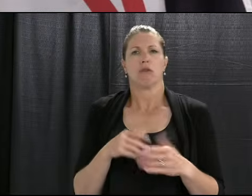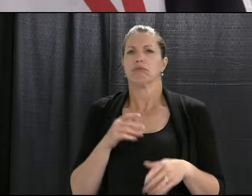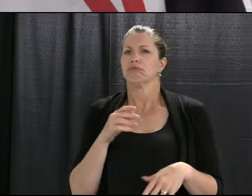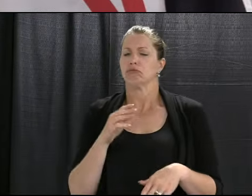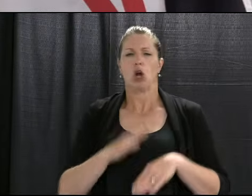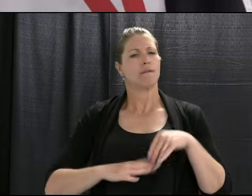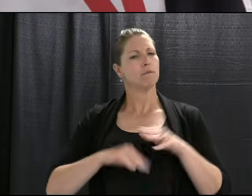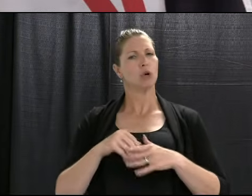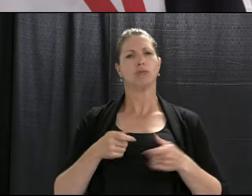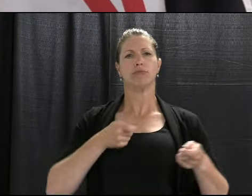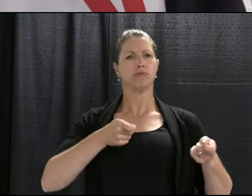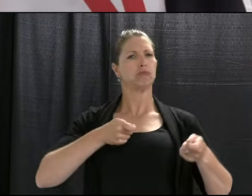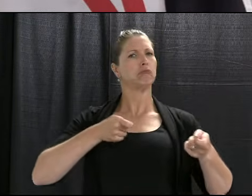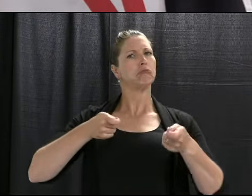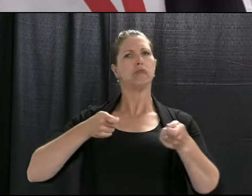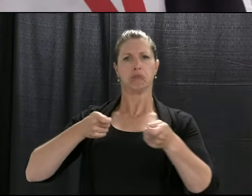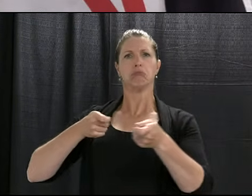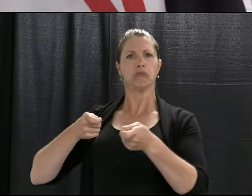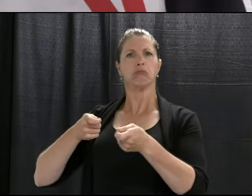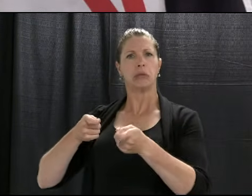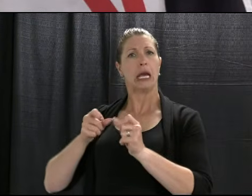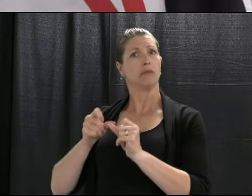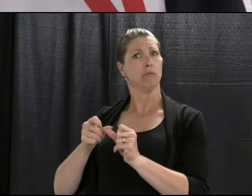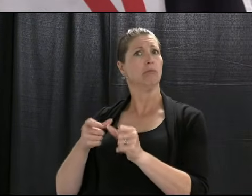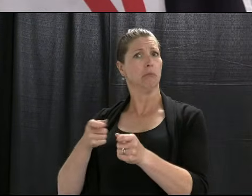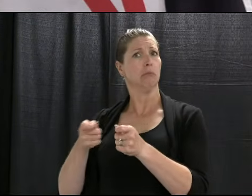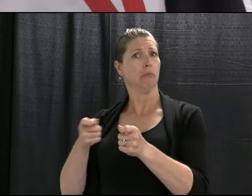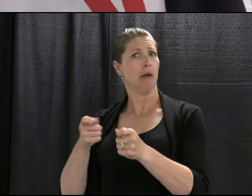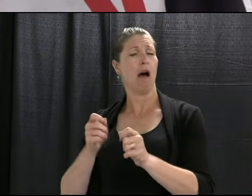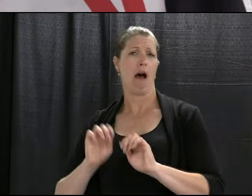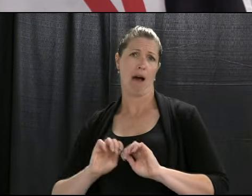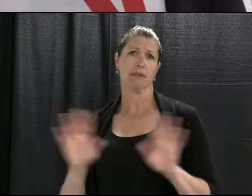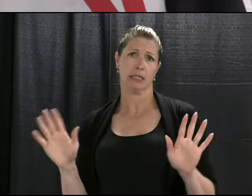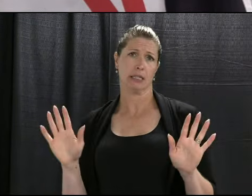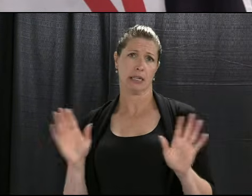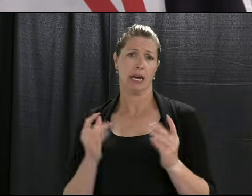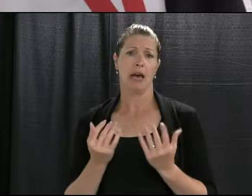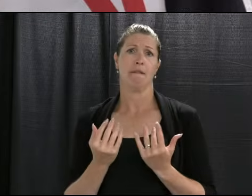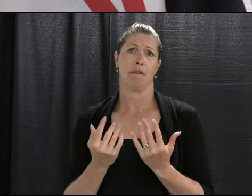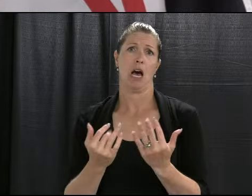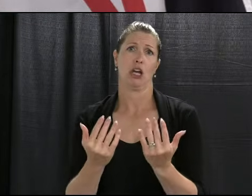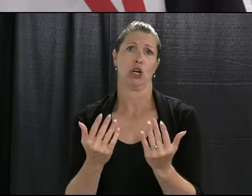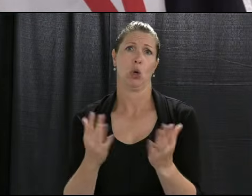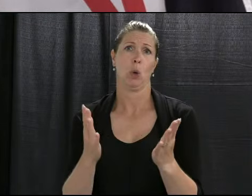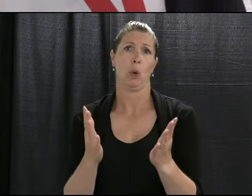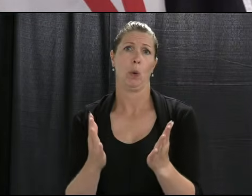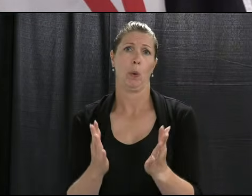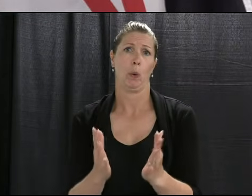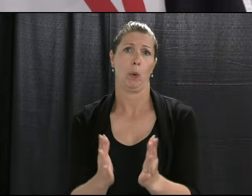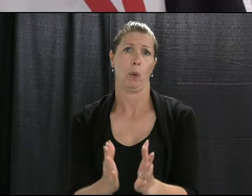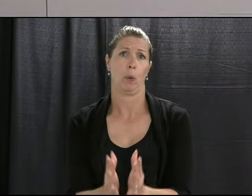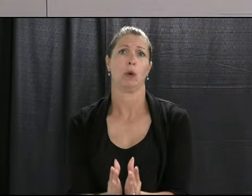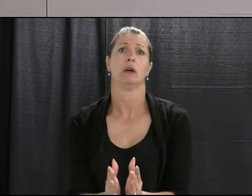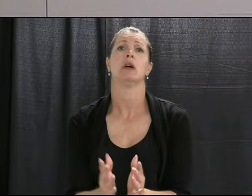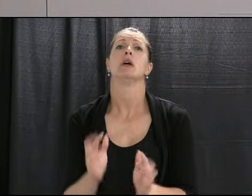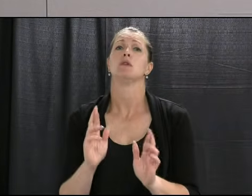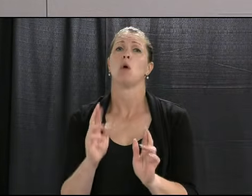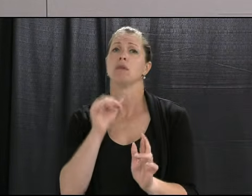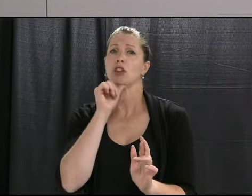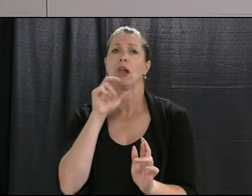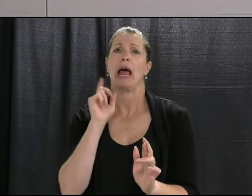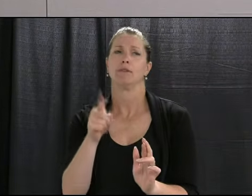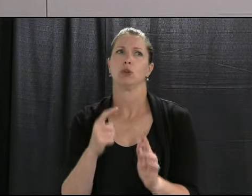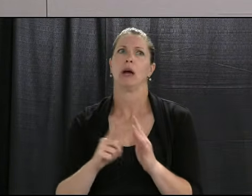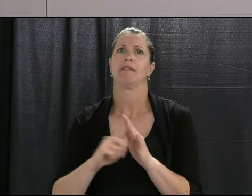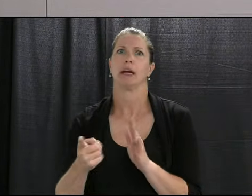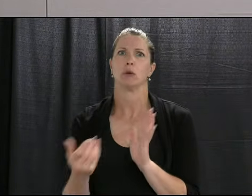will continue to be managed. Obviously, fire suppression efforts will be continued, so we don't have to continue to expand the evacuation order. As of now,